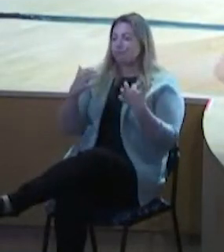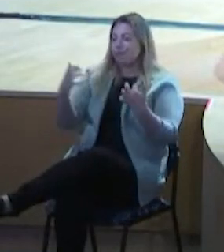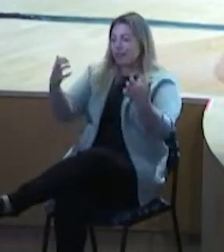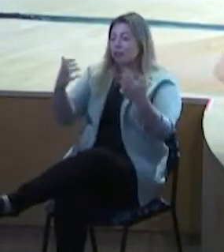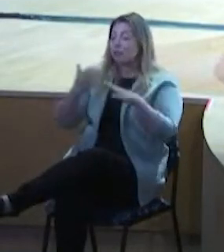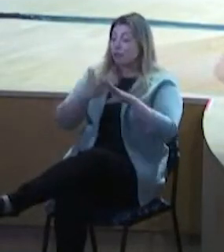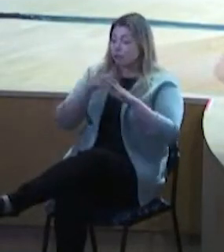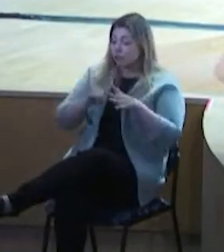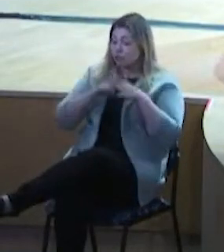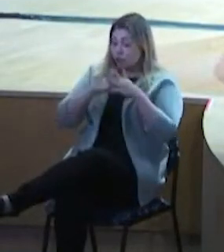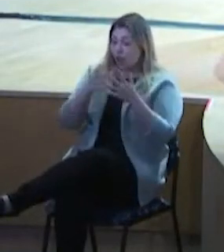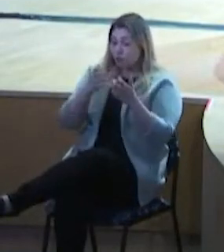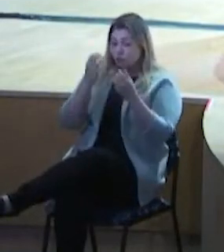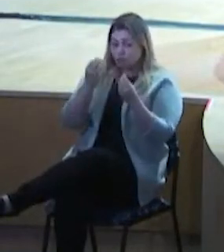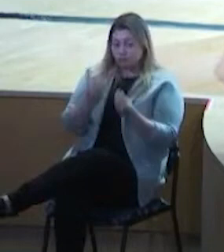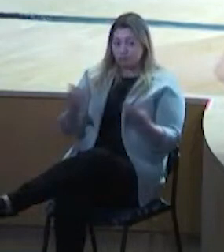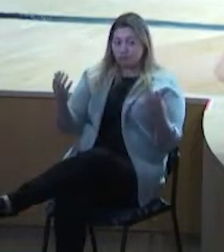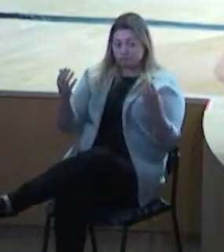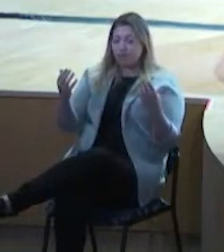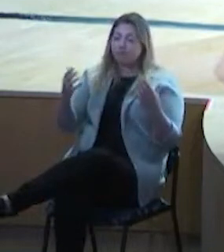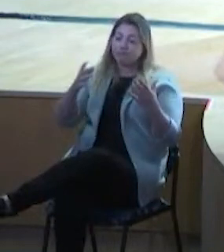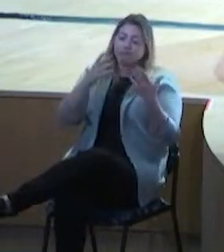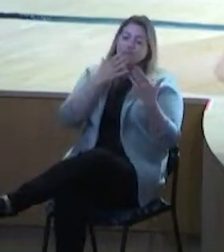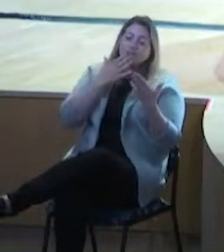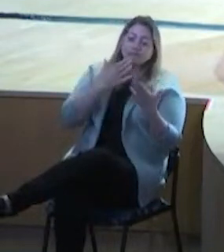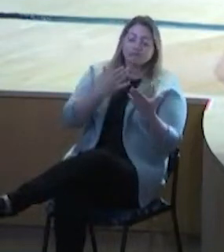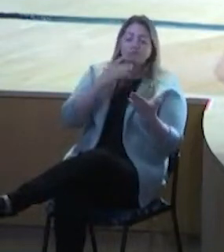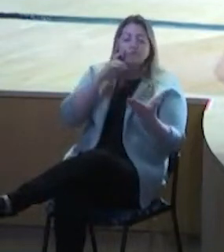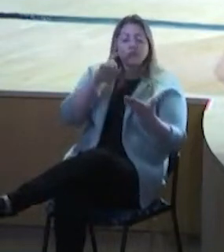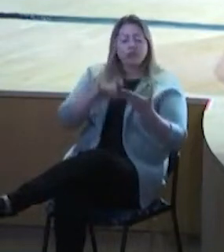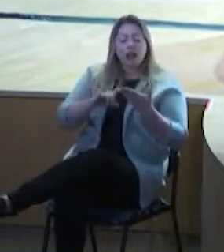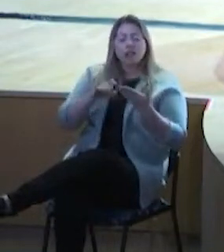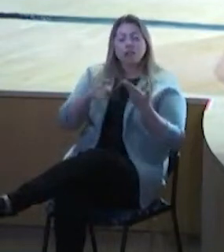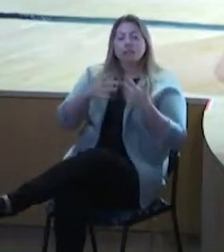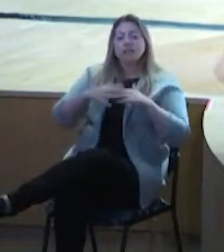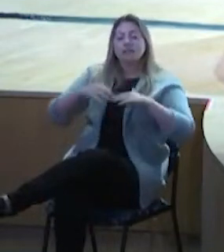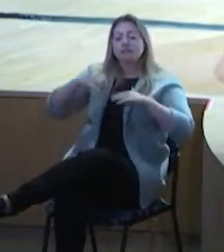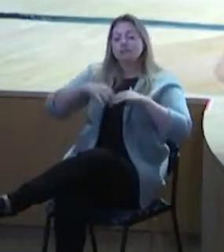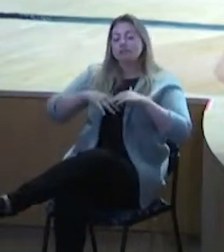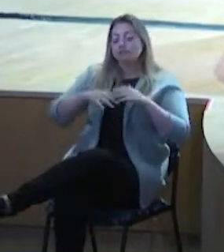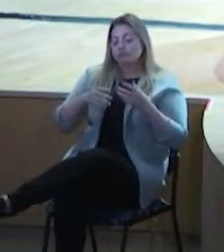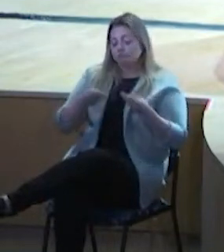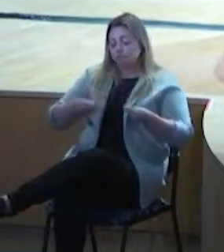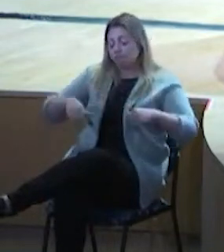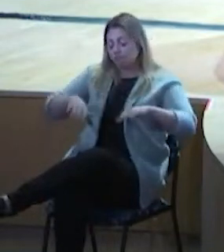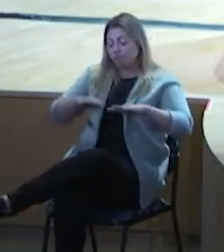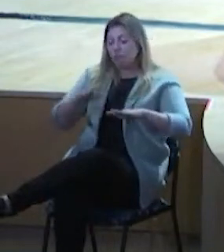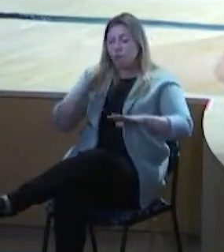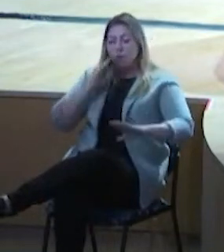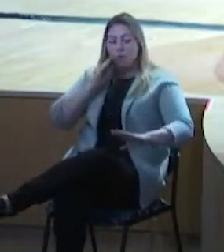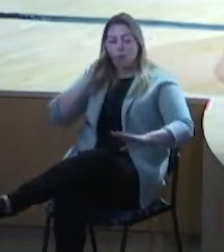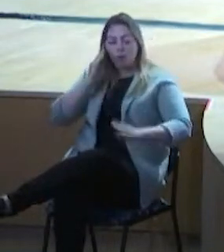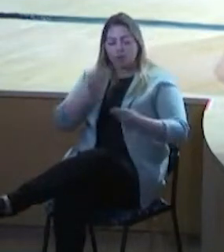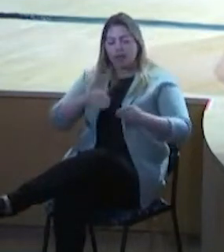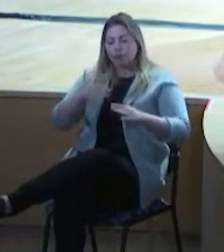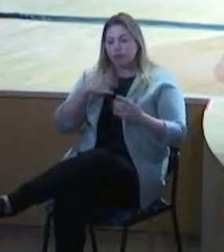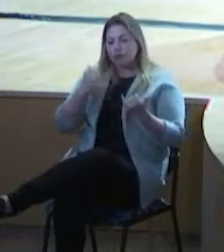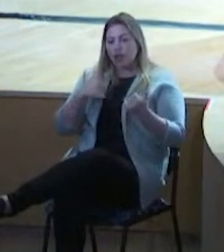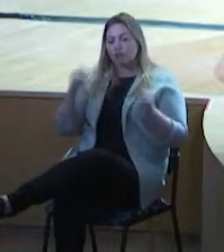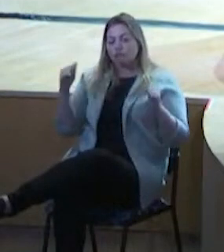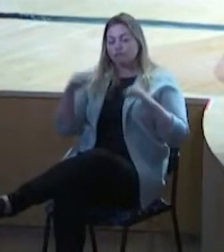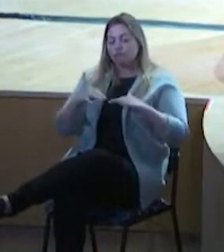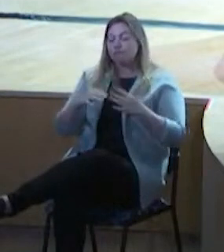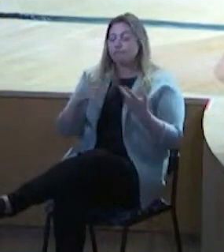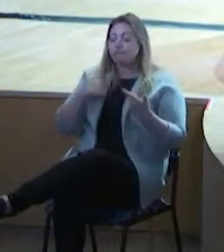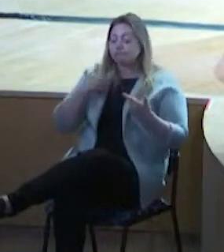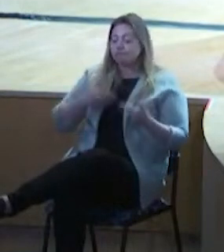before we get started, I would like to start by gratefully acknowledging the Native peoples on whose ancestral homelands we are now gathering. My name is